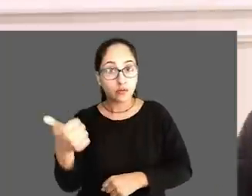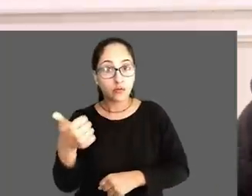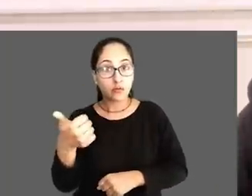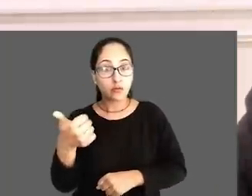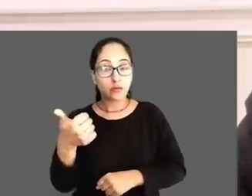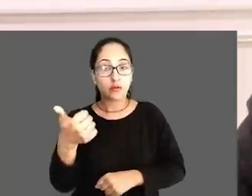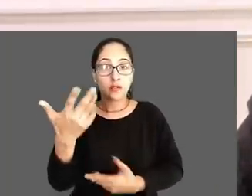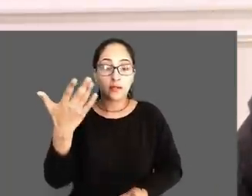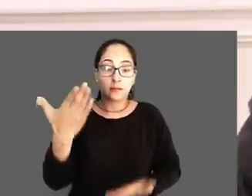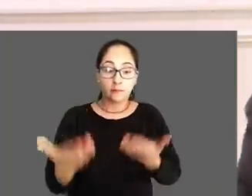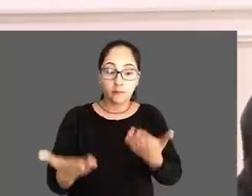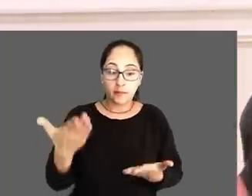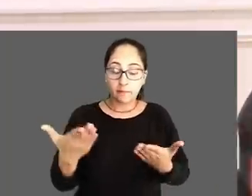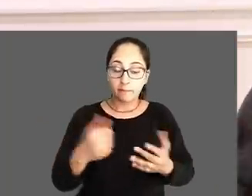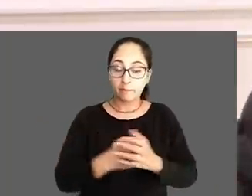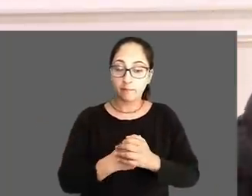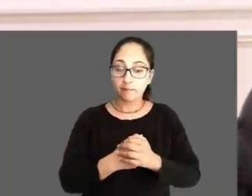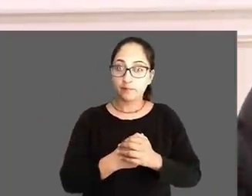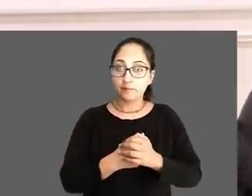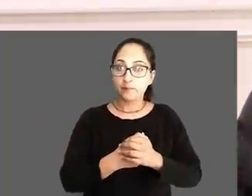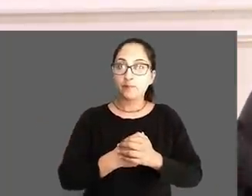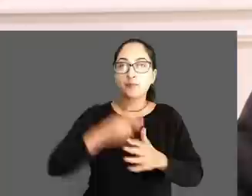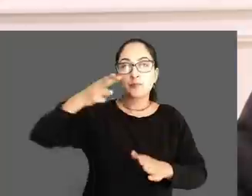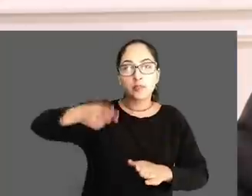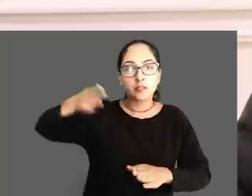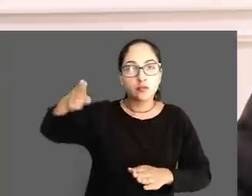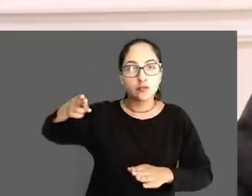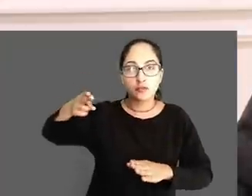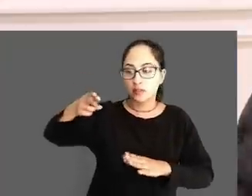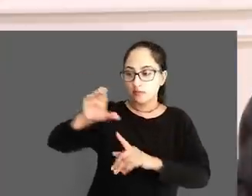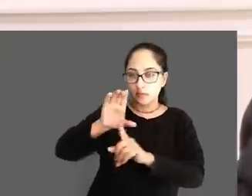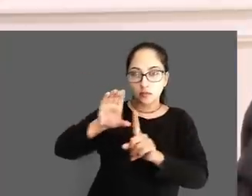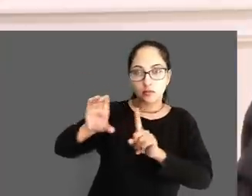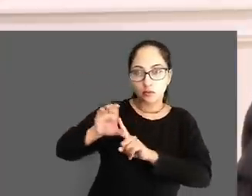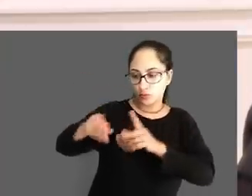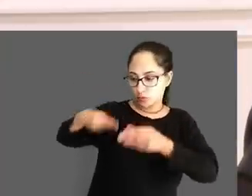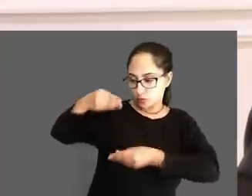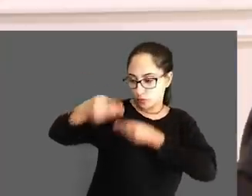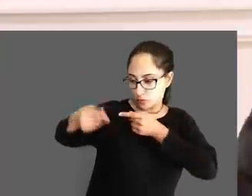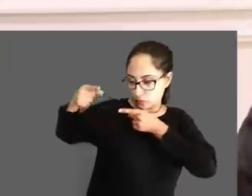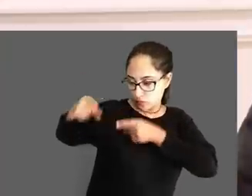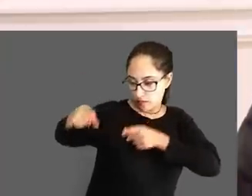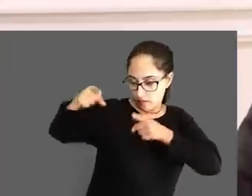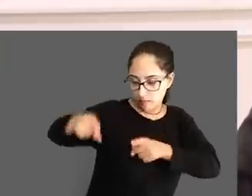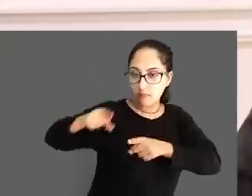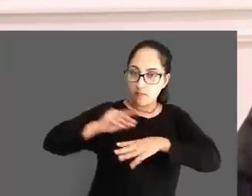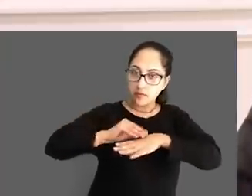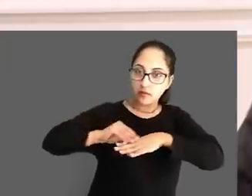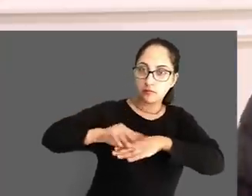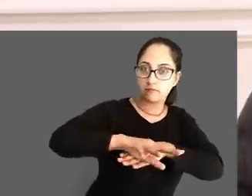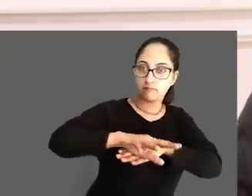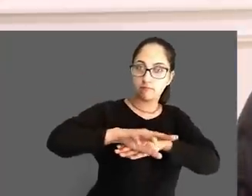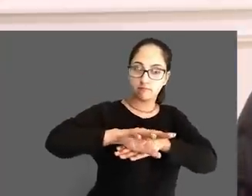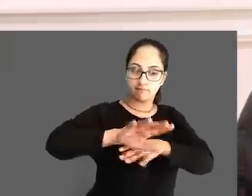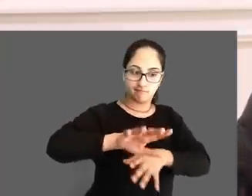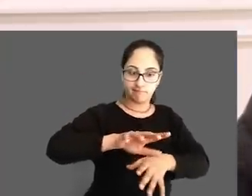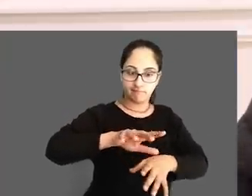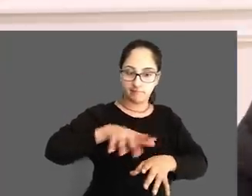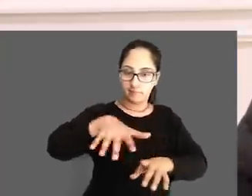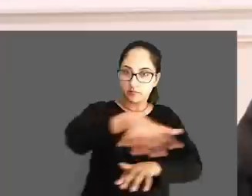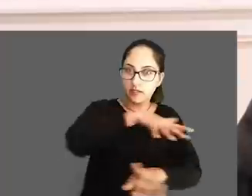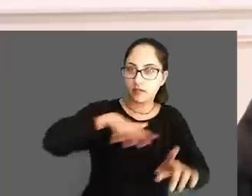there's a wide range of economic situations, quality of